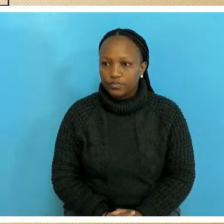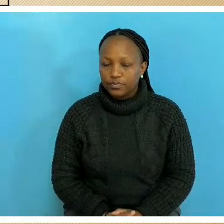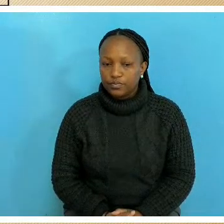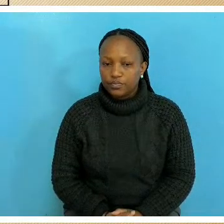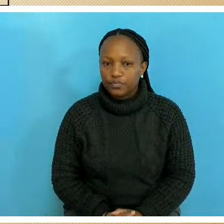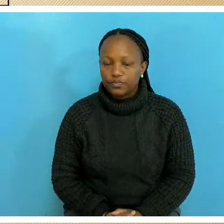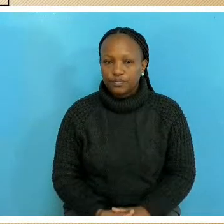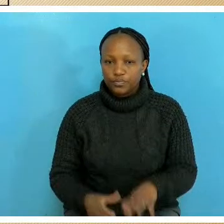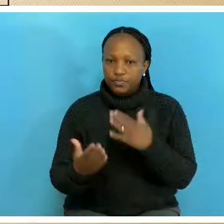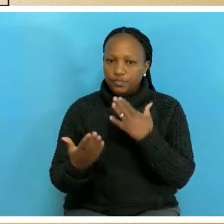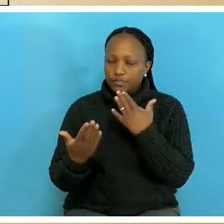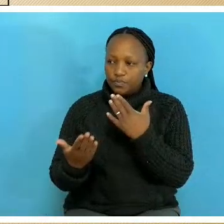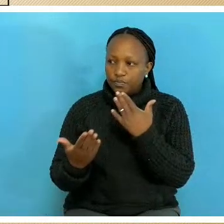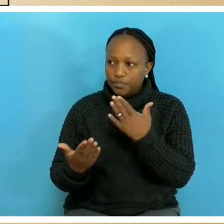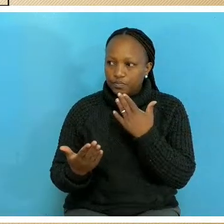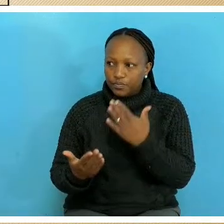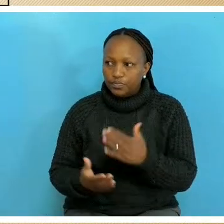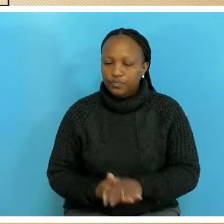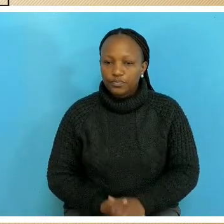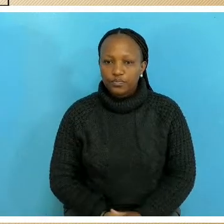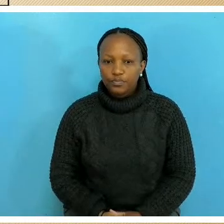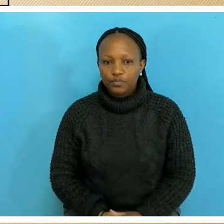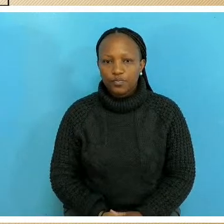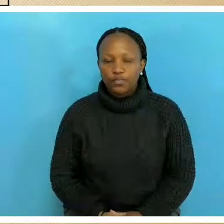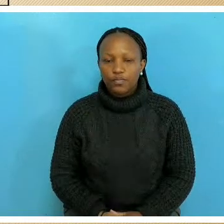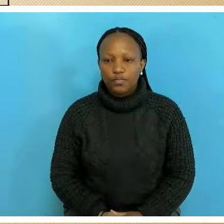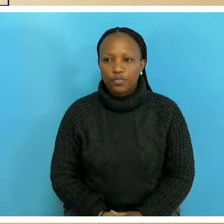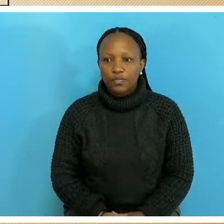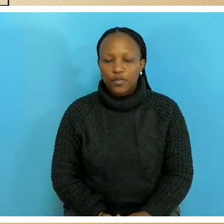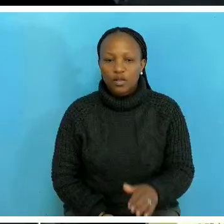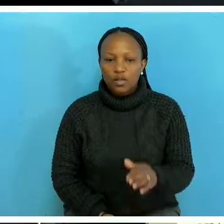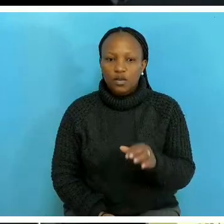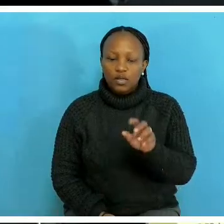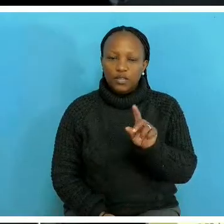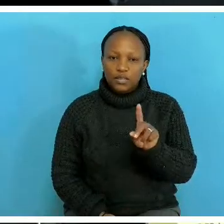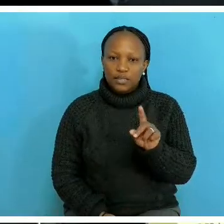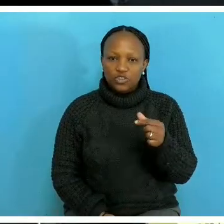Thank you very much, DDG. Next is